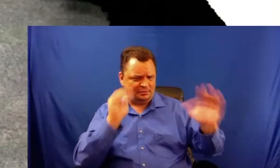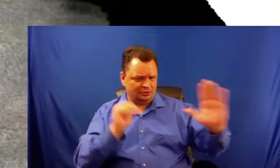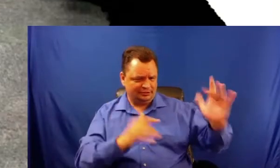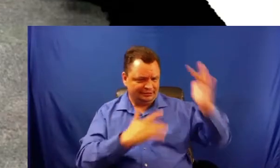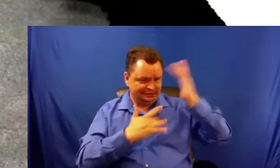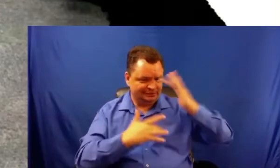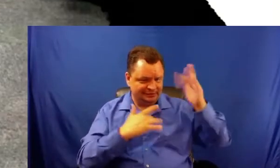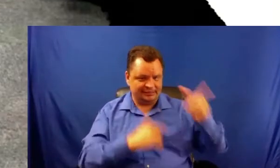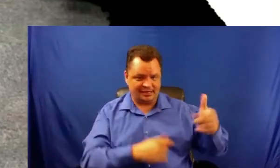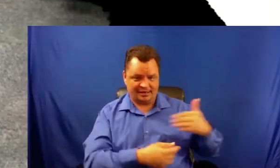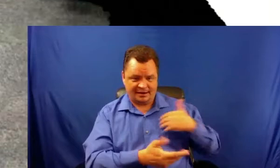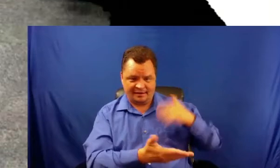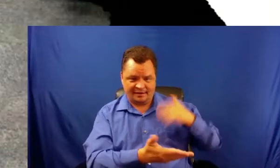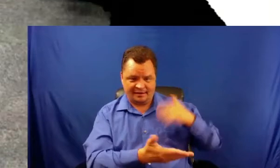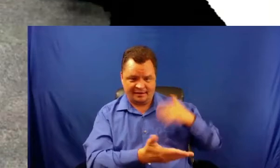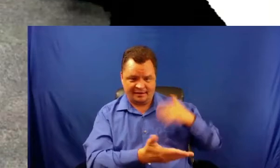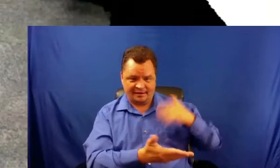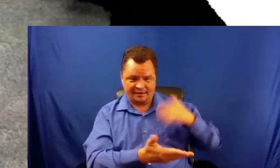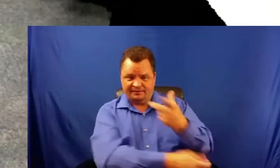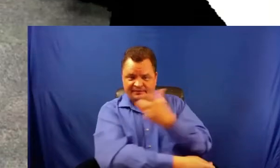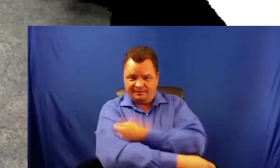and that always complicates things.